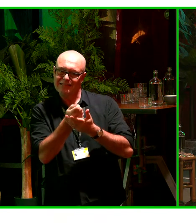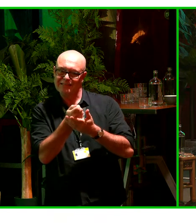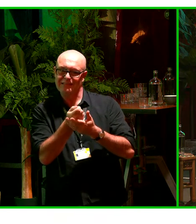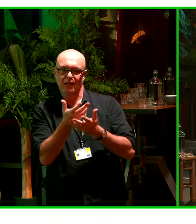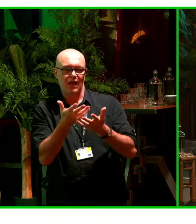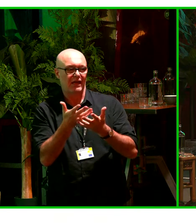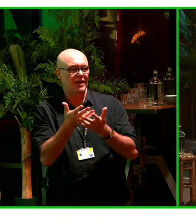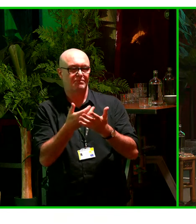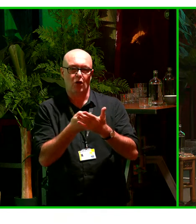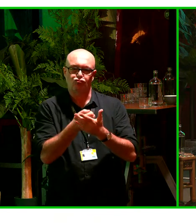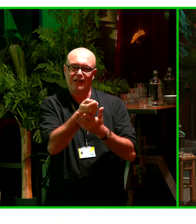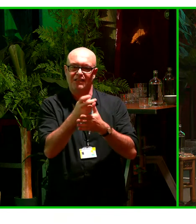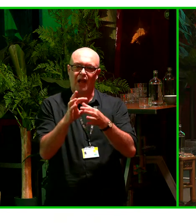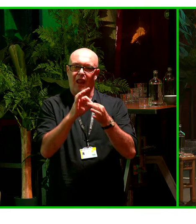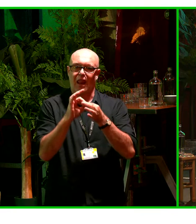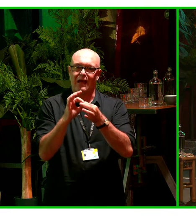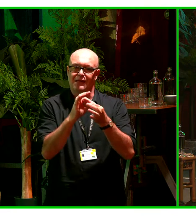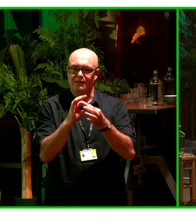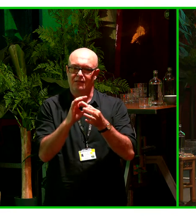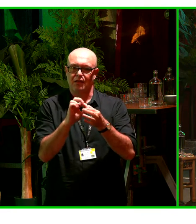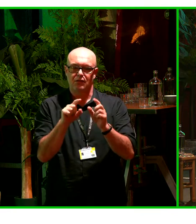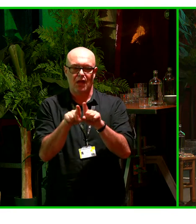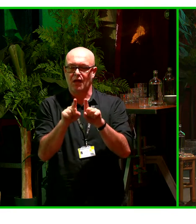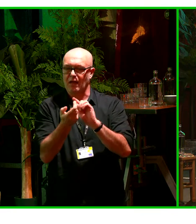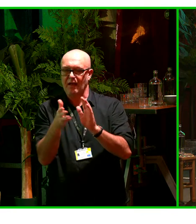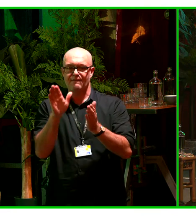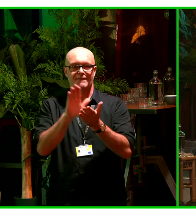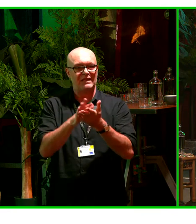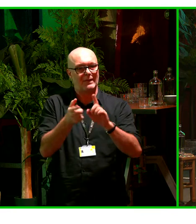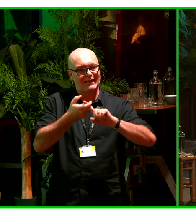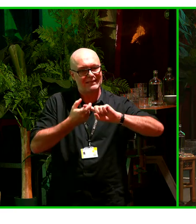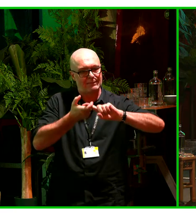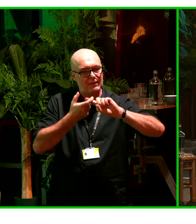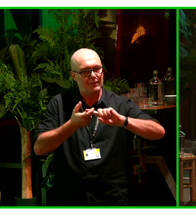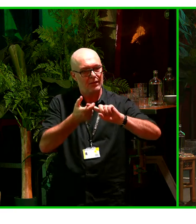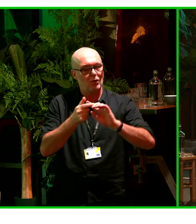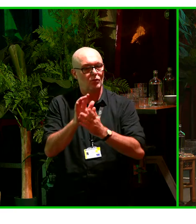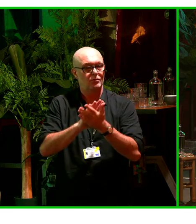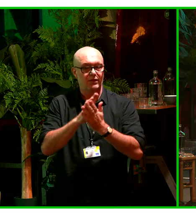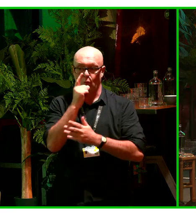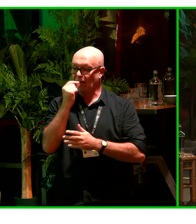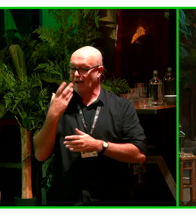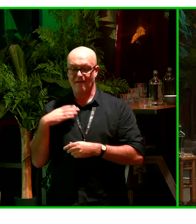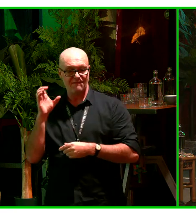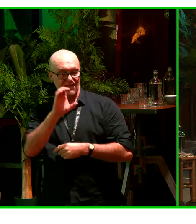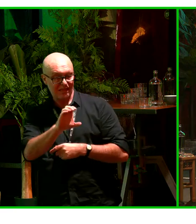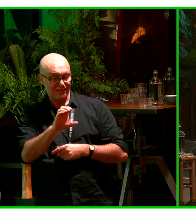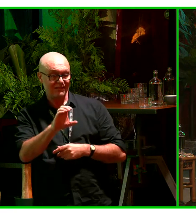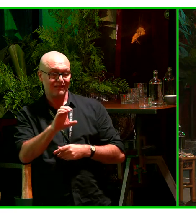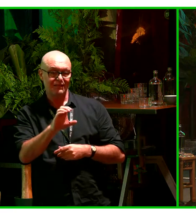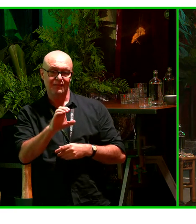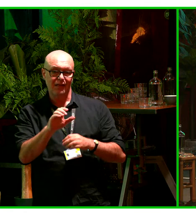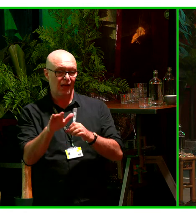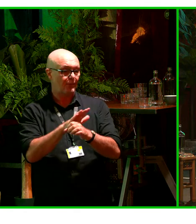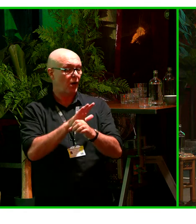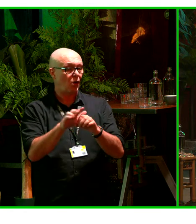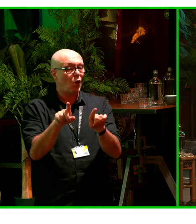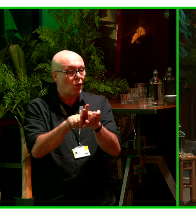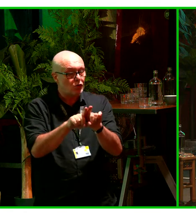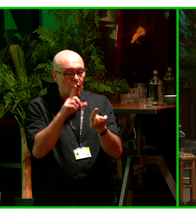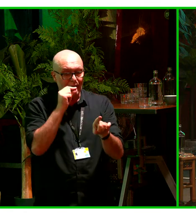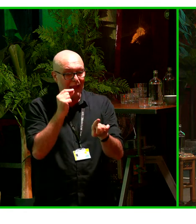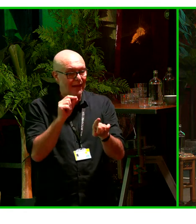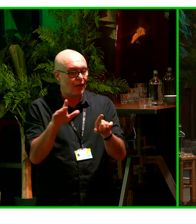like, investments in sustainability so that we can make the investment, we can recover our costs, but